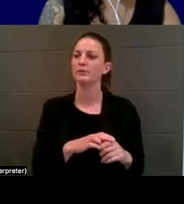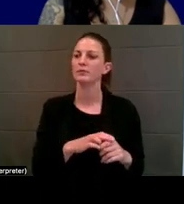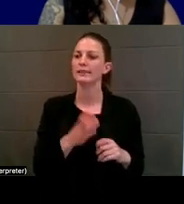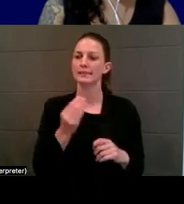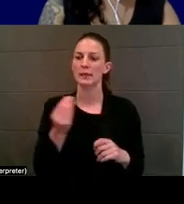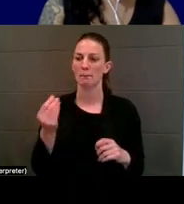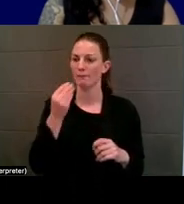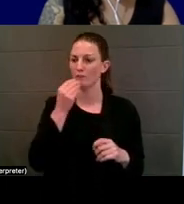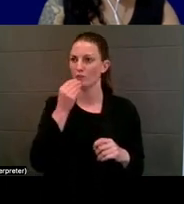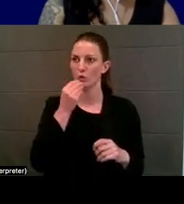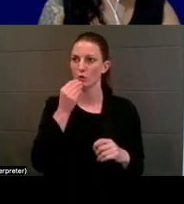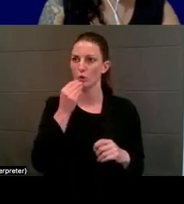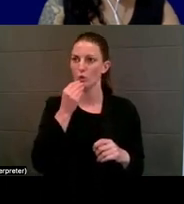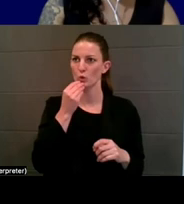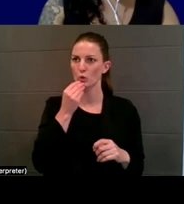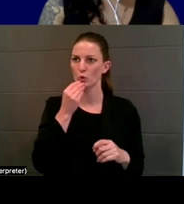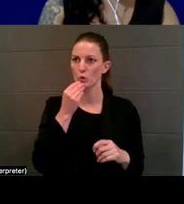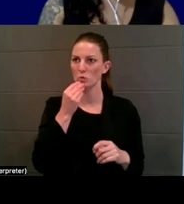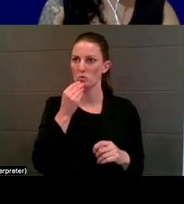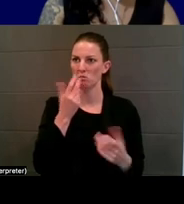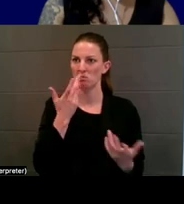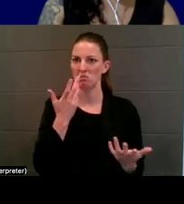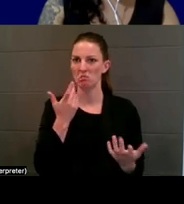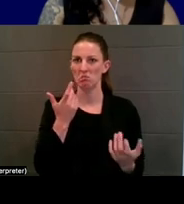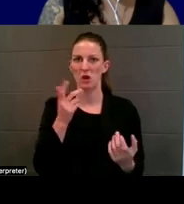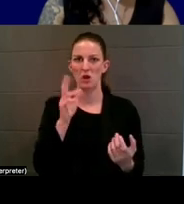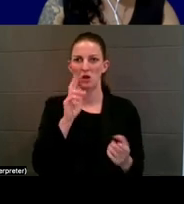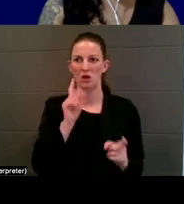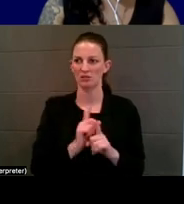really seem to have, like, much of a taste at all.